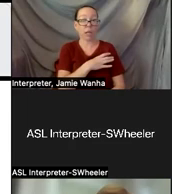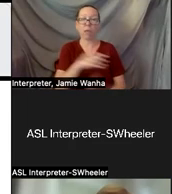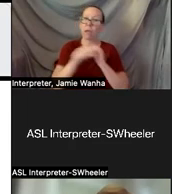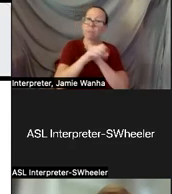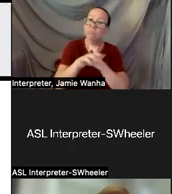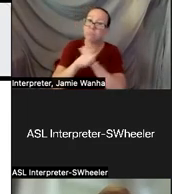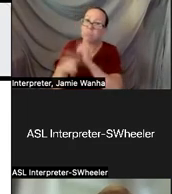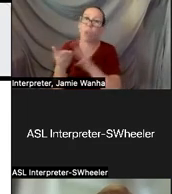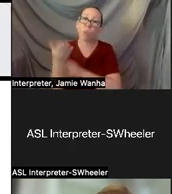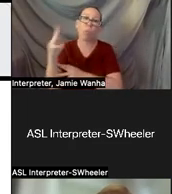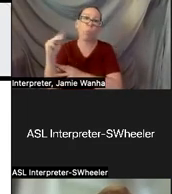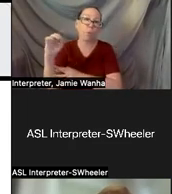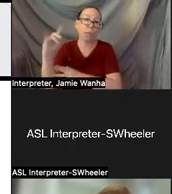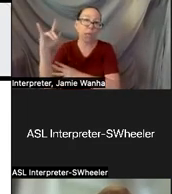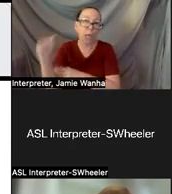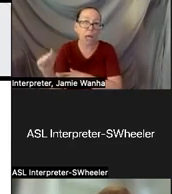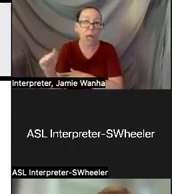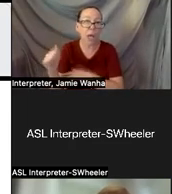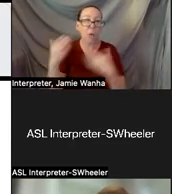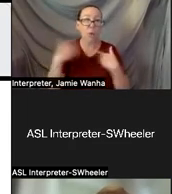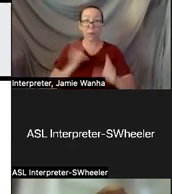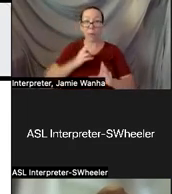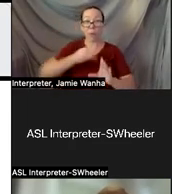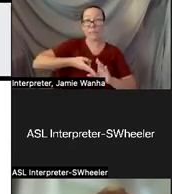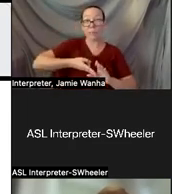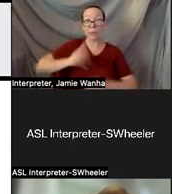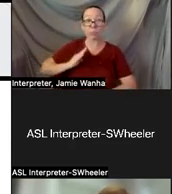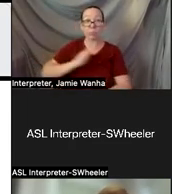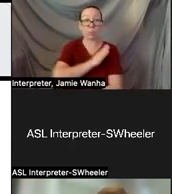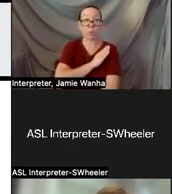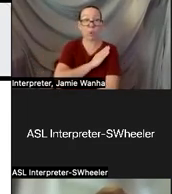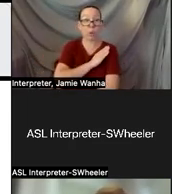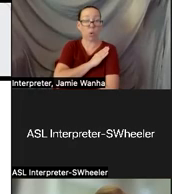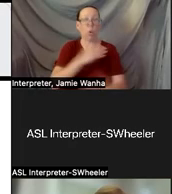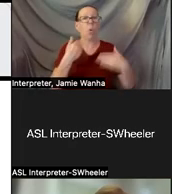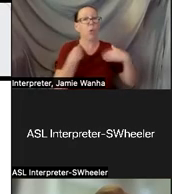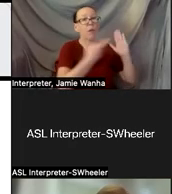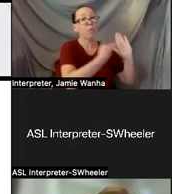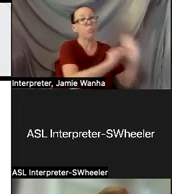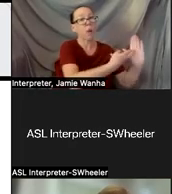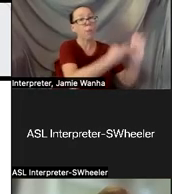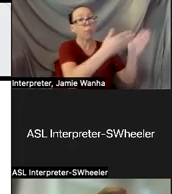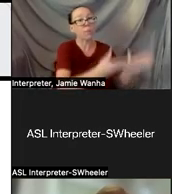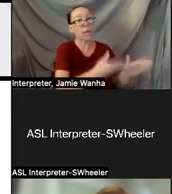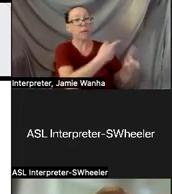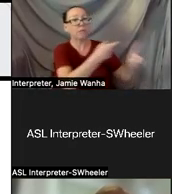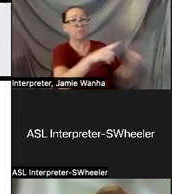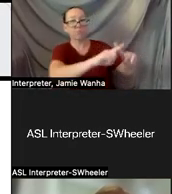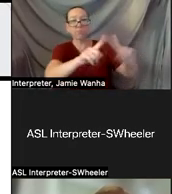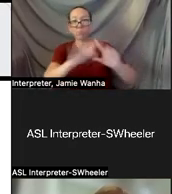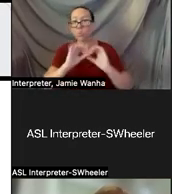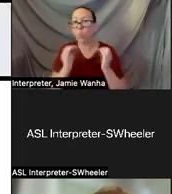through the media. We have our Participation Bureau, which are representatives from various organizations that work to encourage, monitor, and